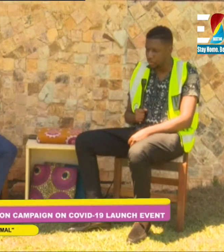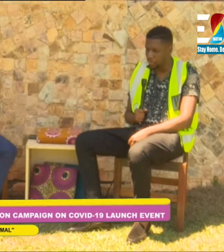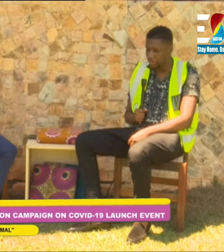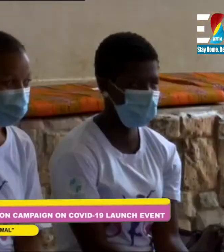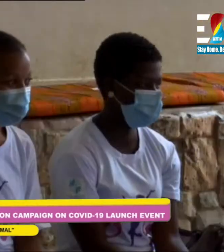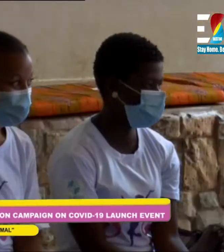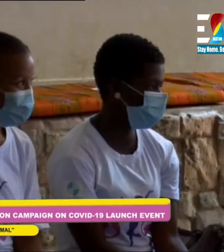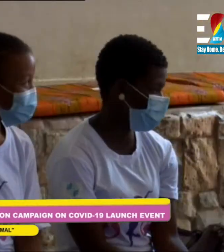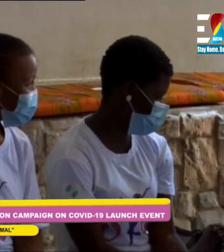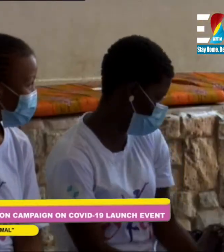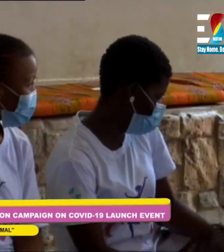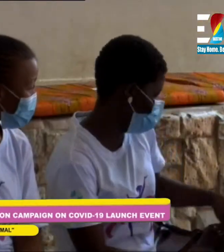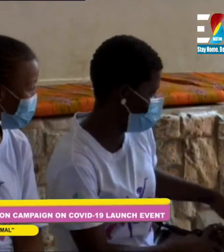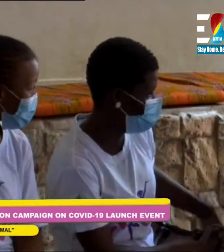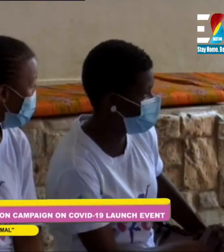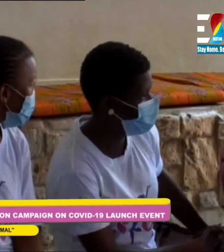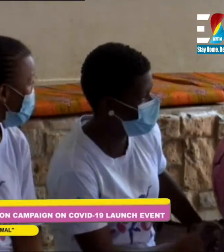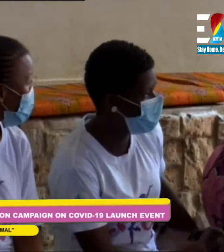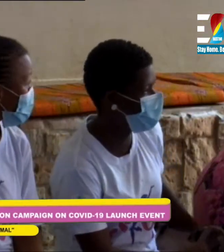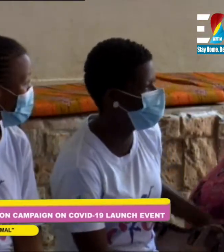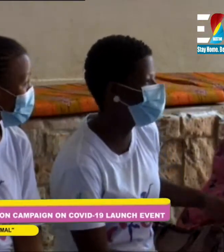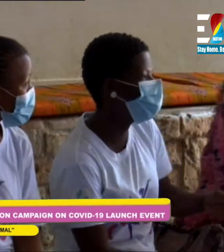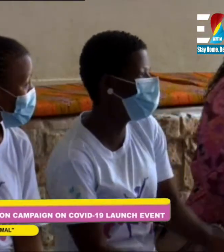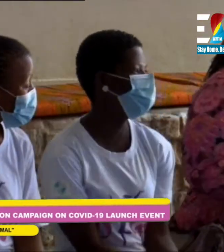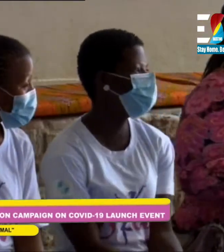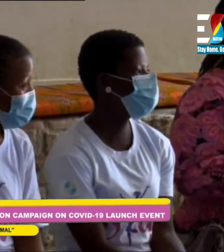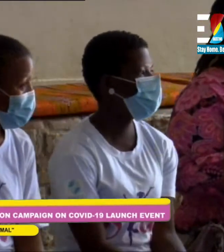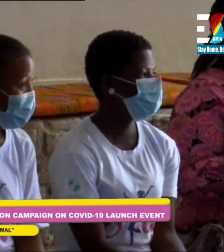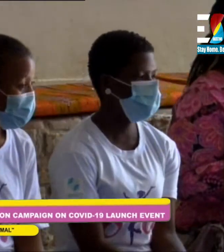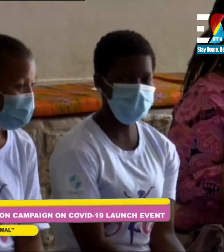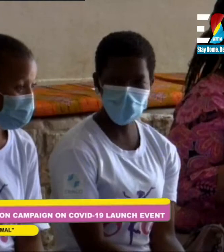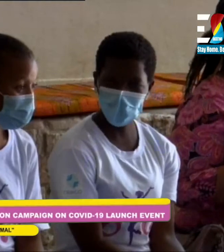true. We have Bolota. Bolota